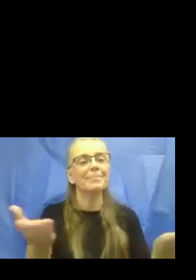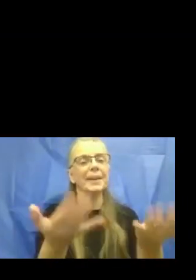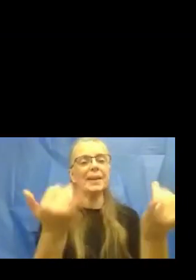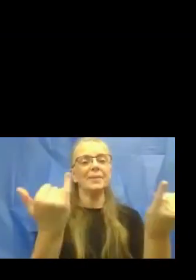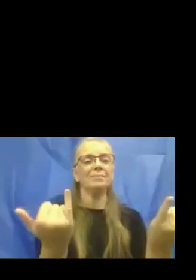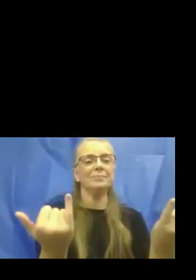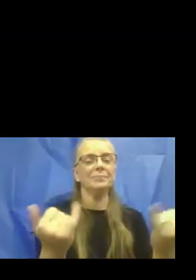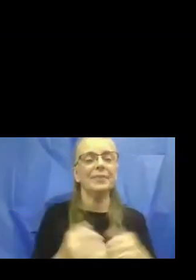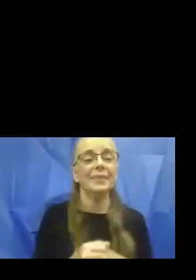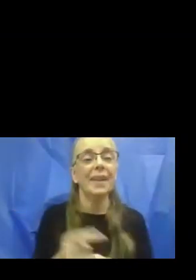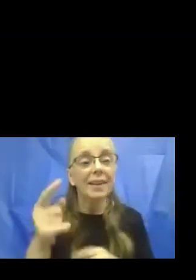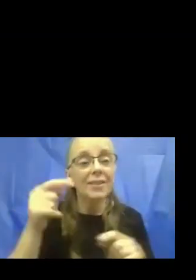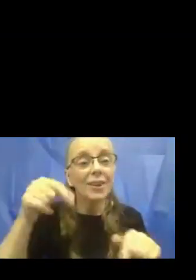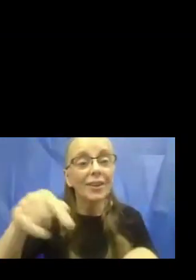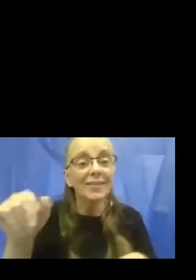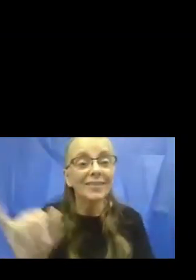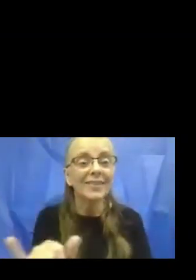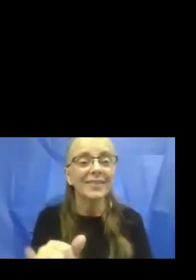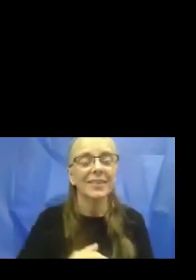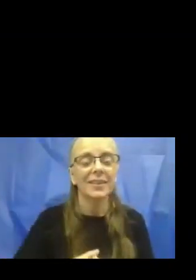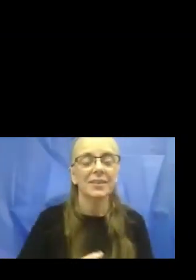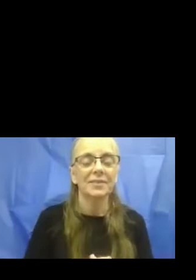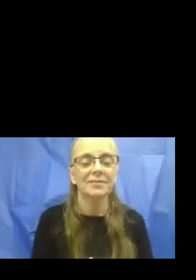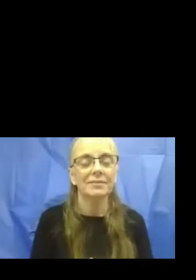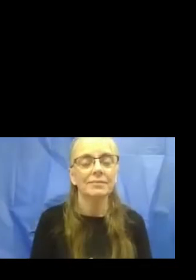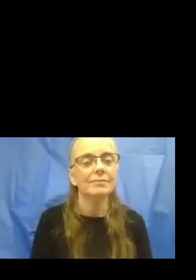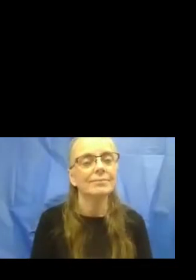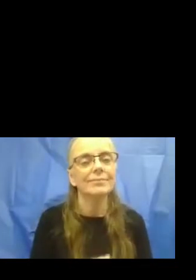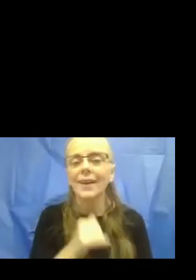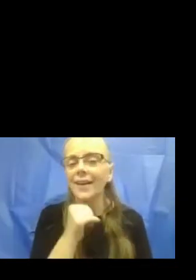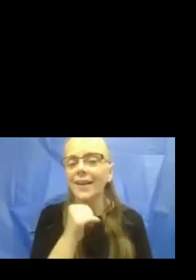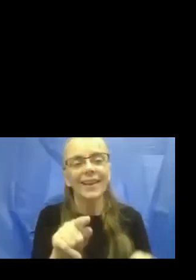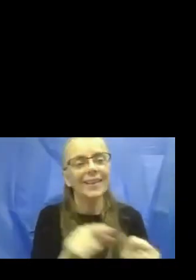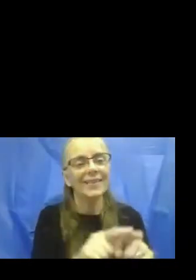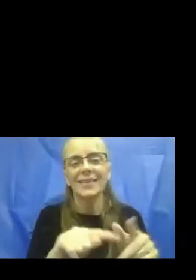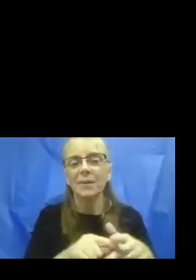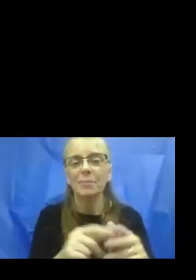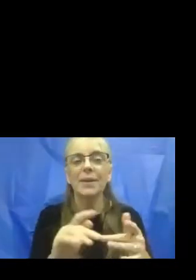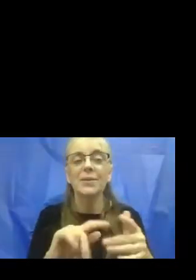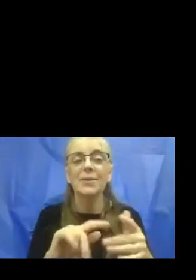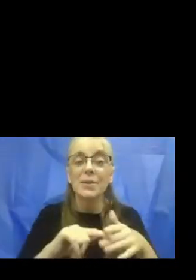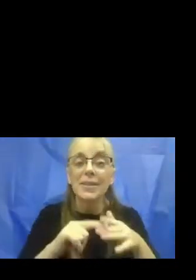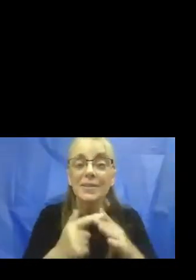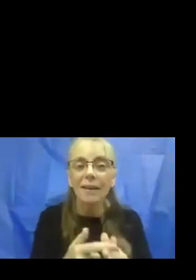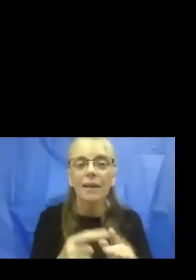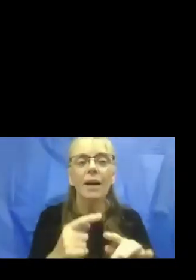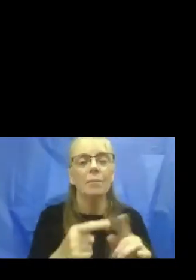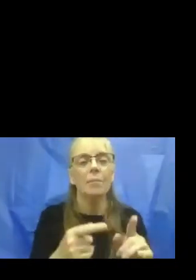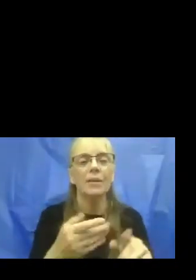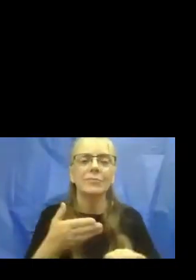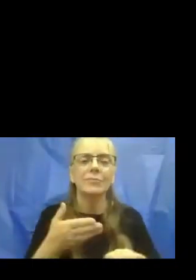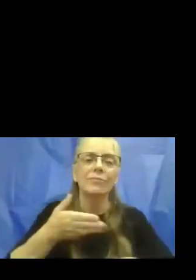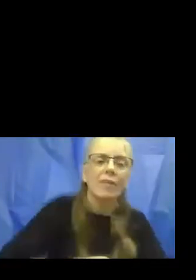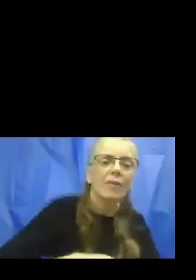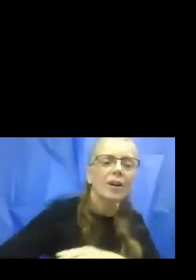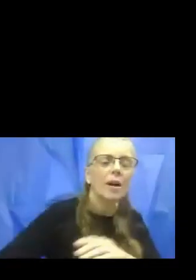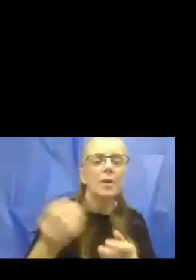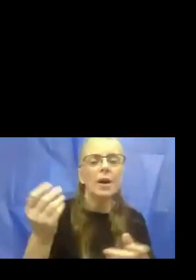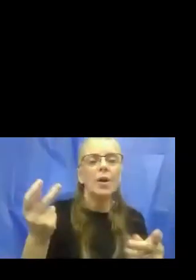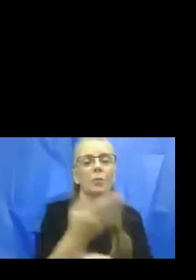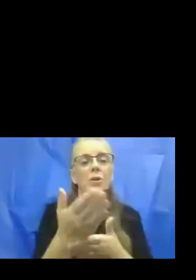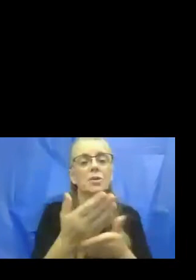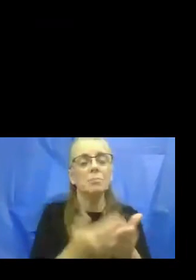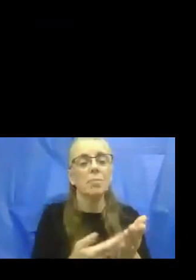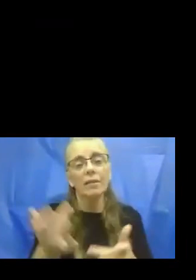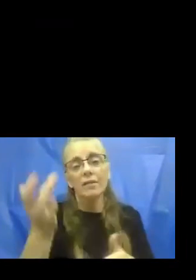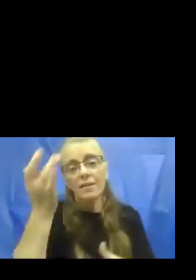where we started, but you've made it through the worst part of this pandemic, the beginning of your child's life journey, and